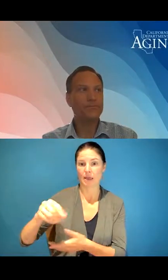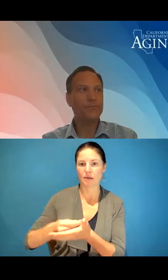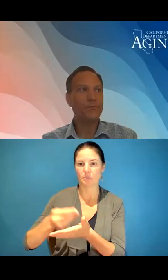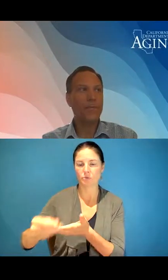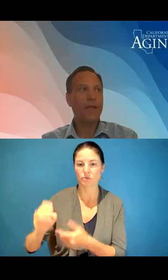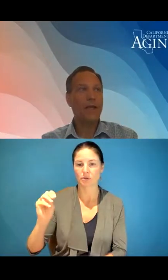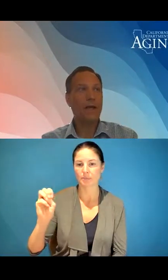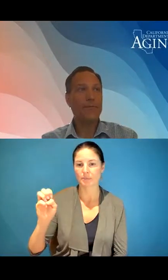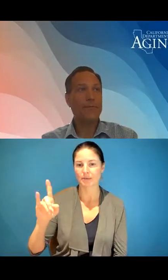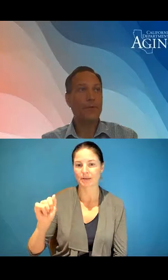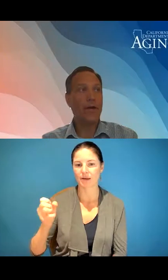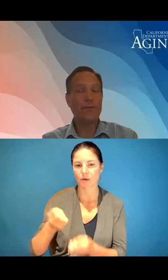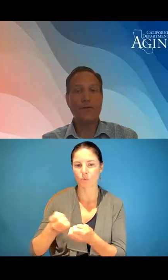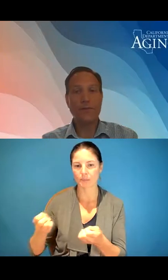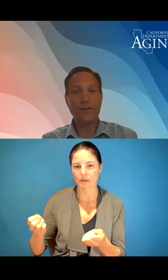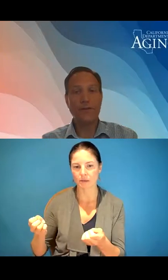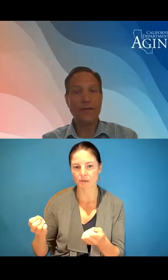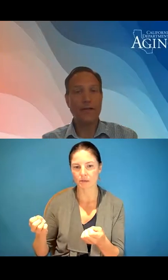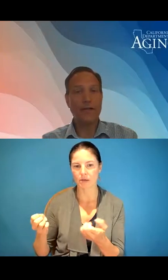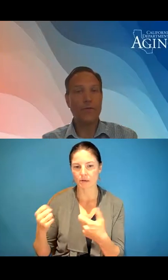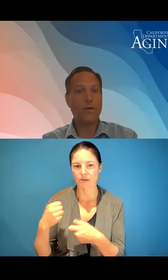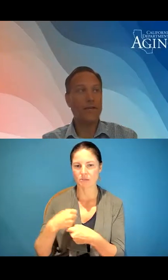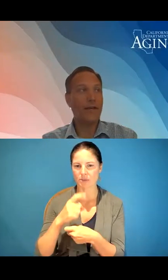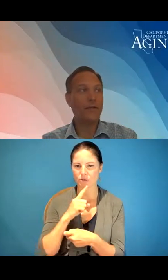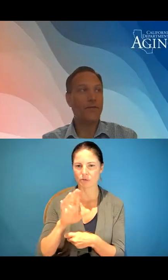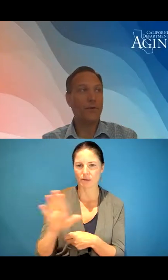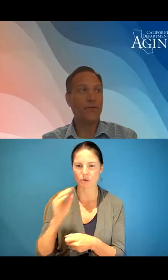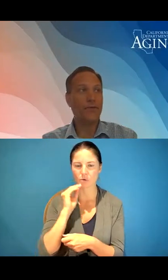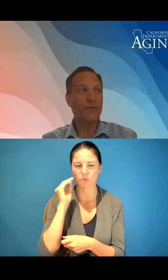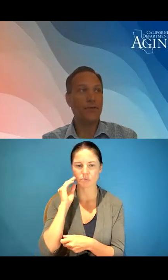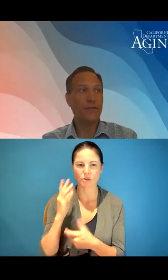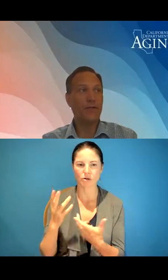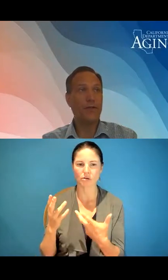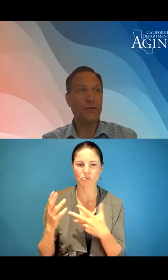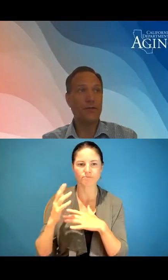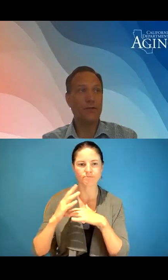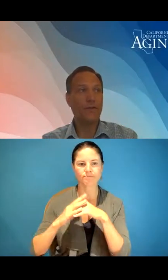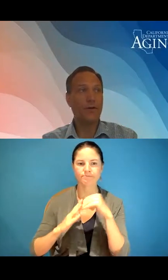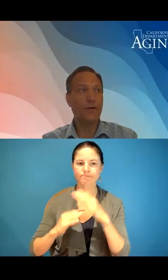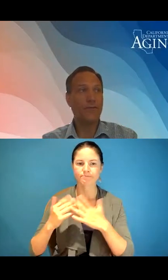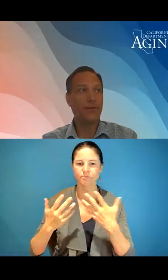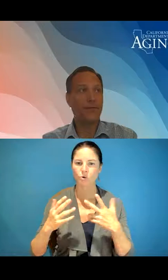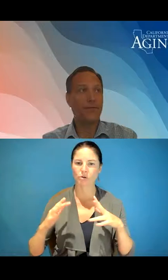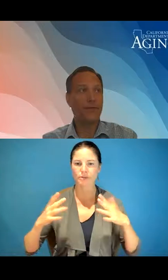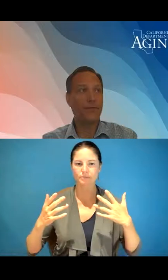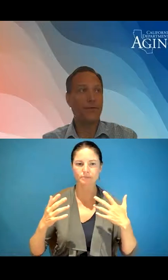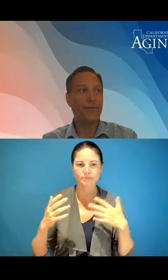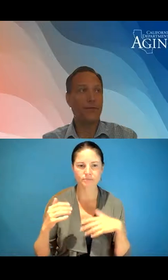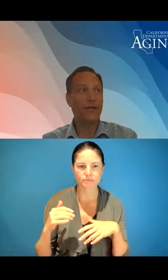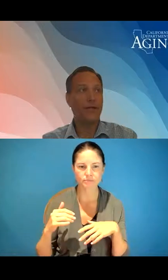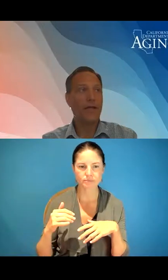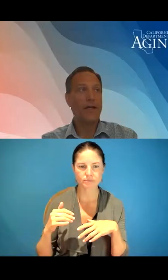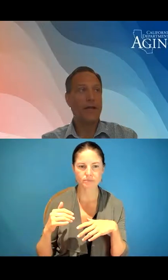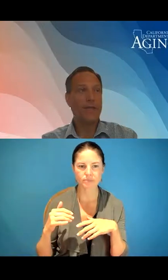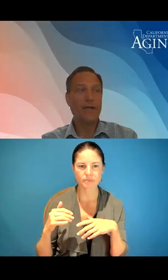in. So we're happy to report that 1,432 people have been served through our falls prevention